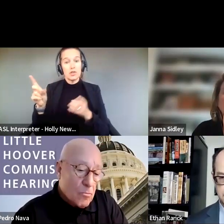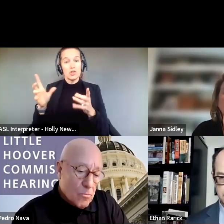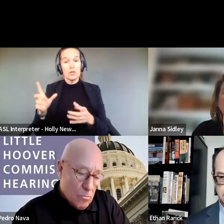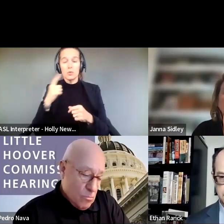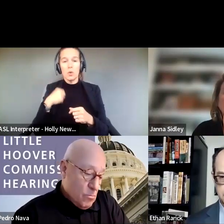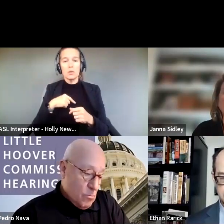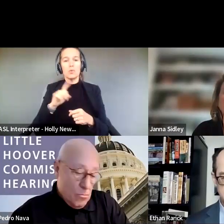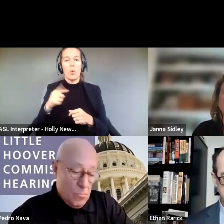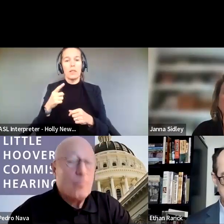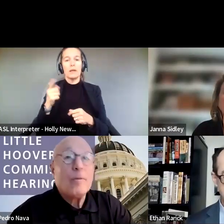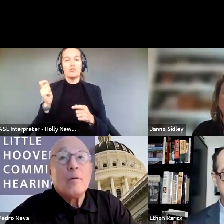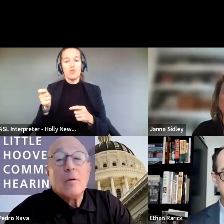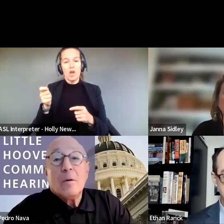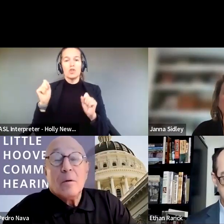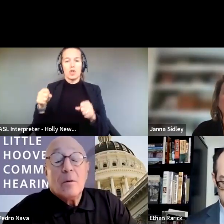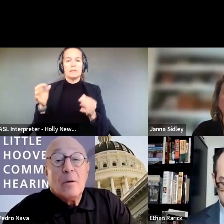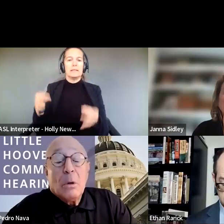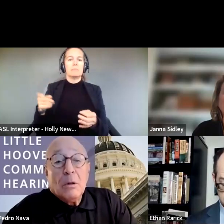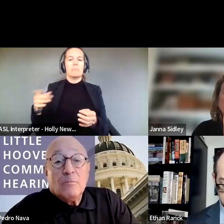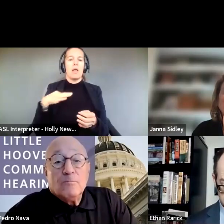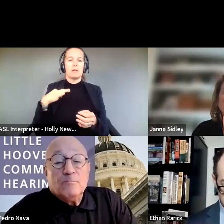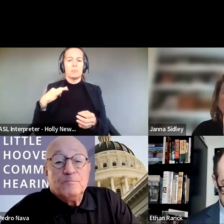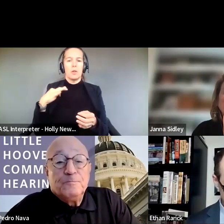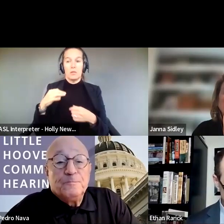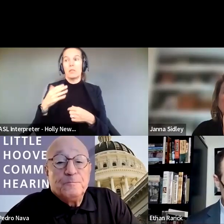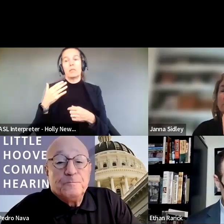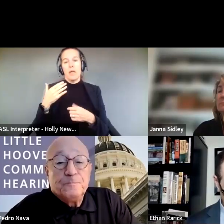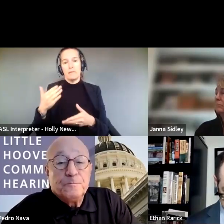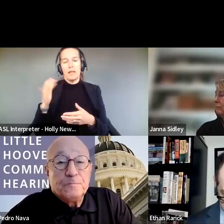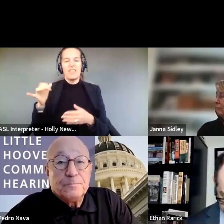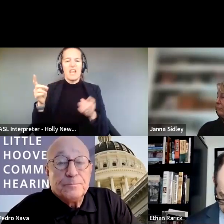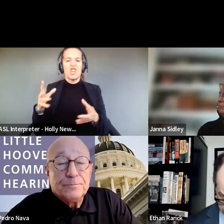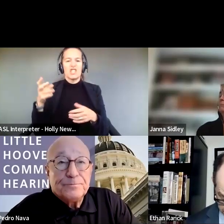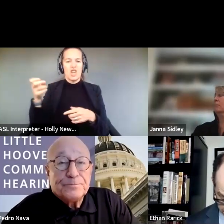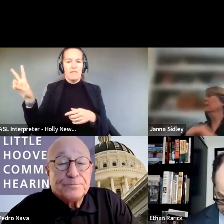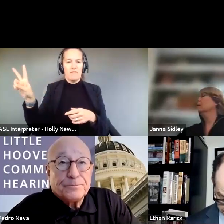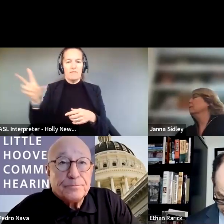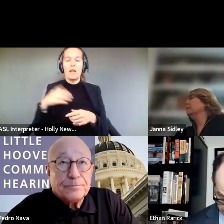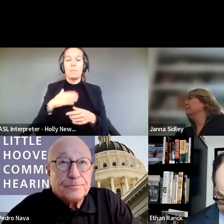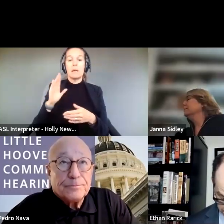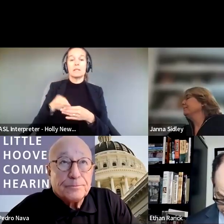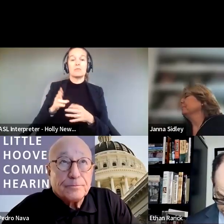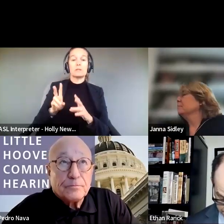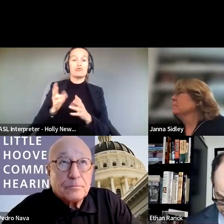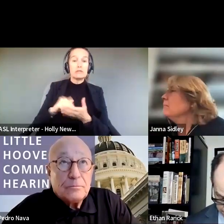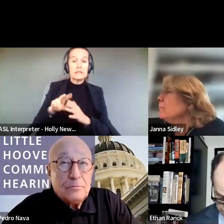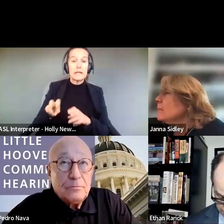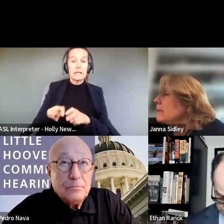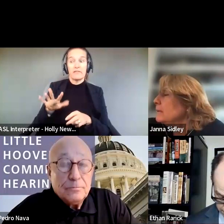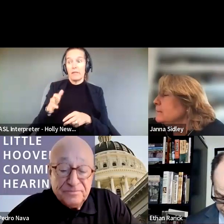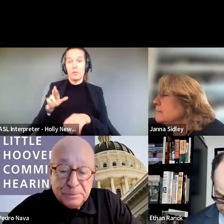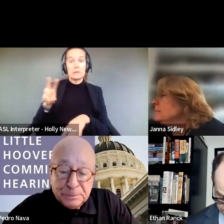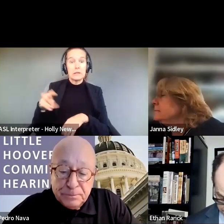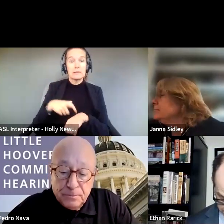judge would deem my son eligible, and thankfully, once that director left and my son was reassessed for the 5th or 6th time, he was